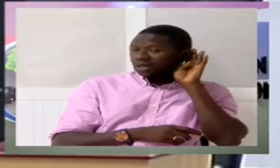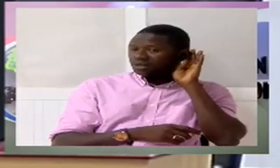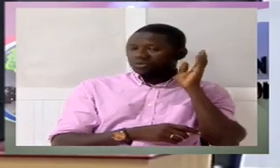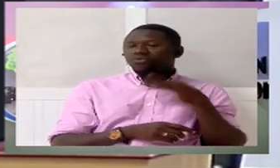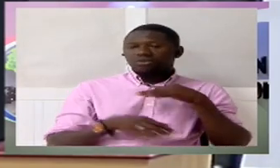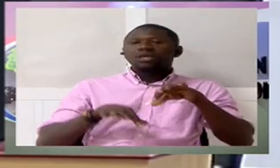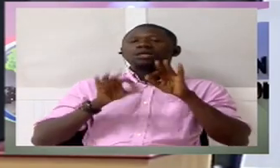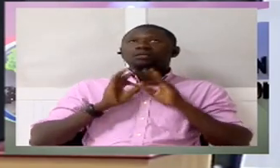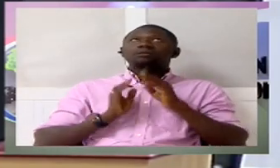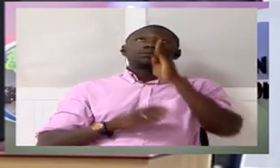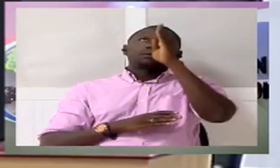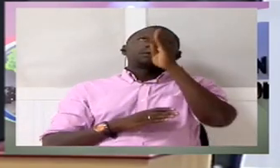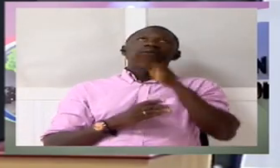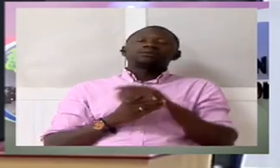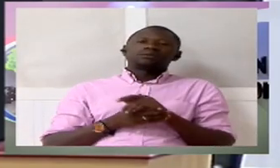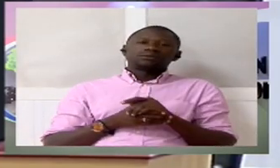it to heart.